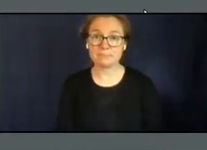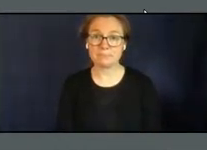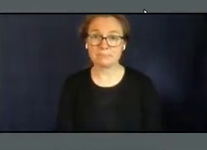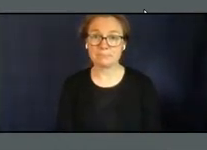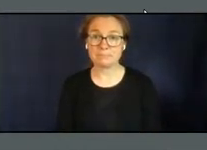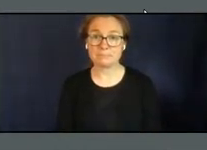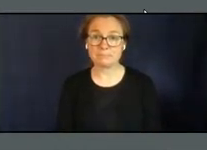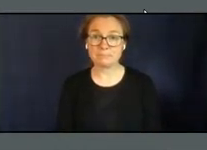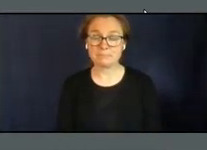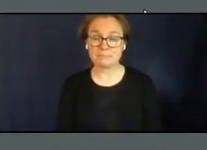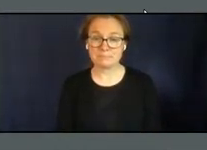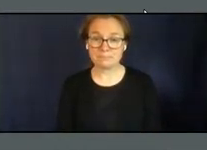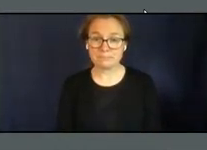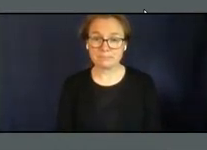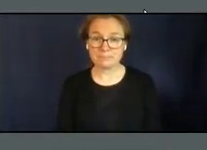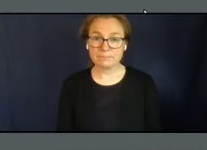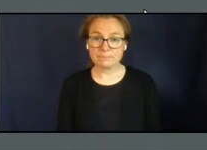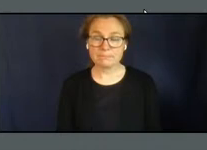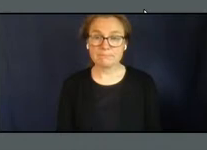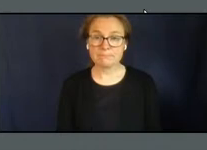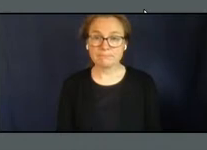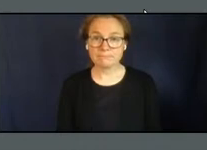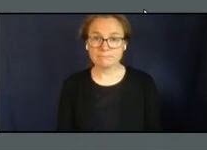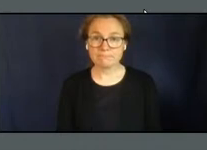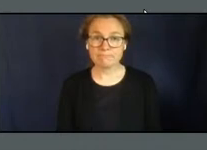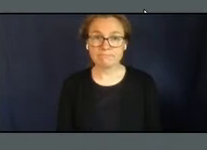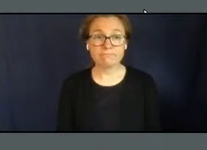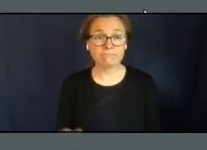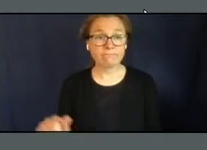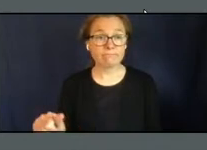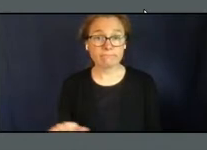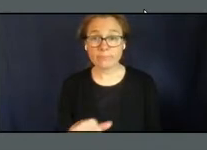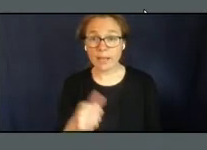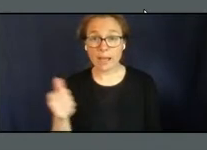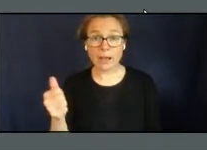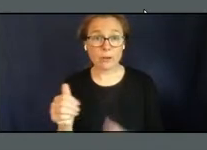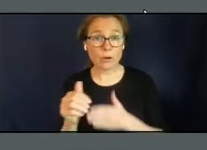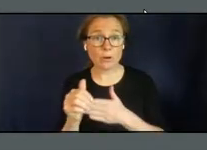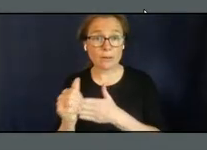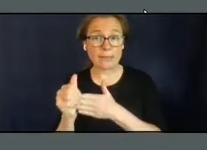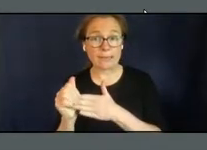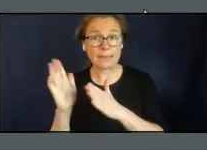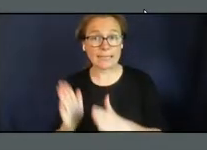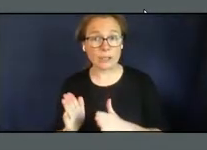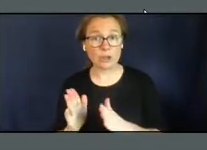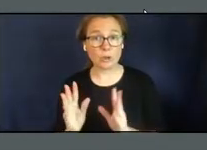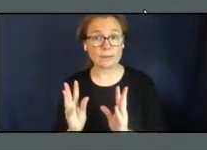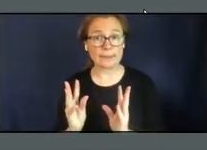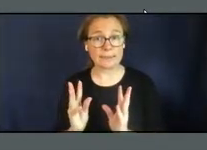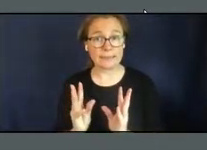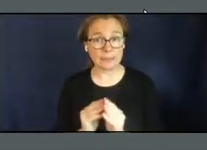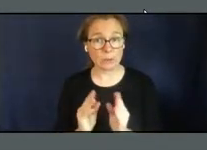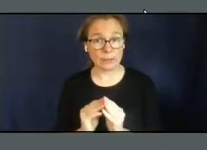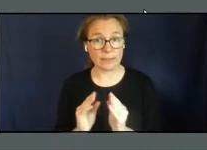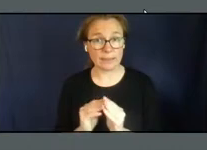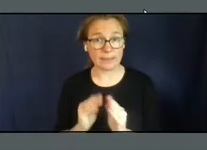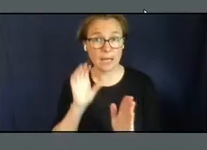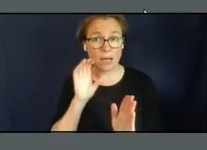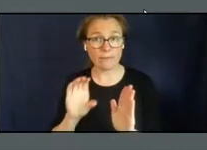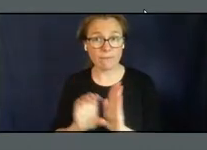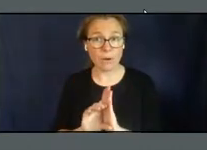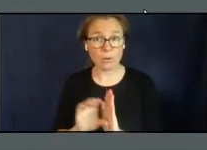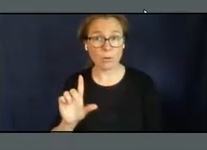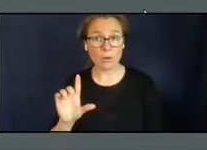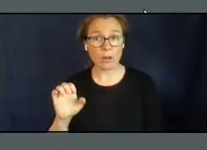The other things that have been going on in terms of Inspired by a Leader series that is on a photo loop, he's been very supportive